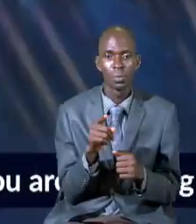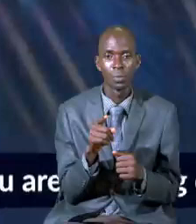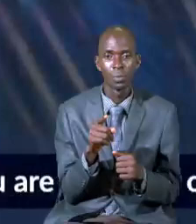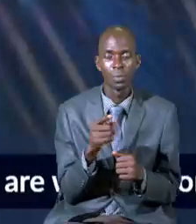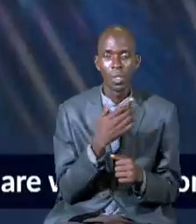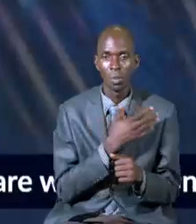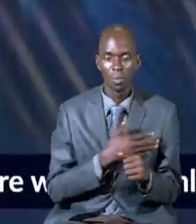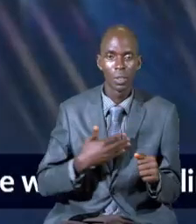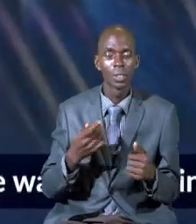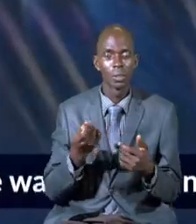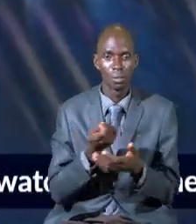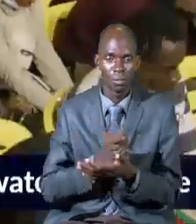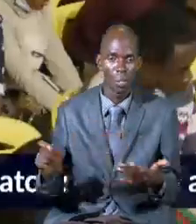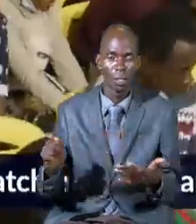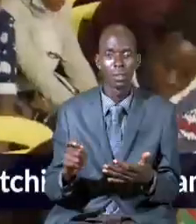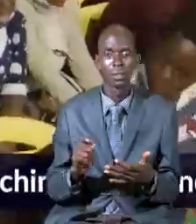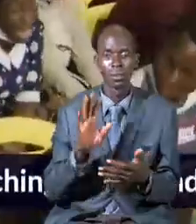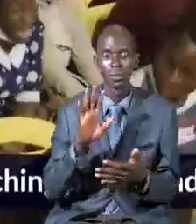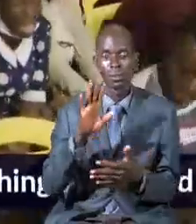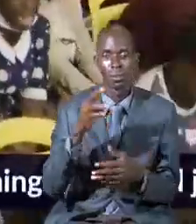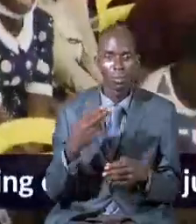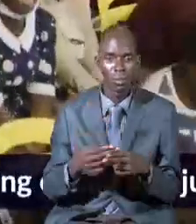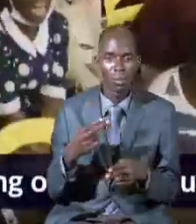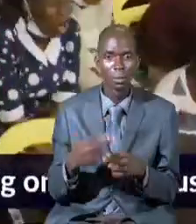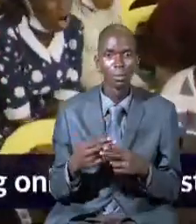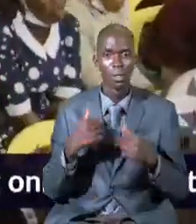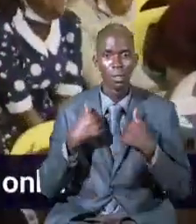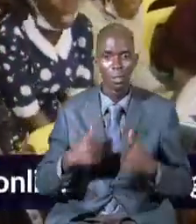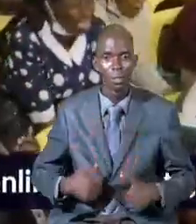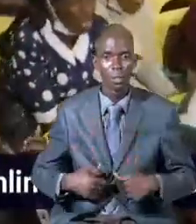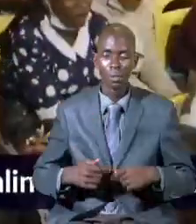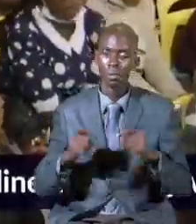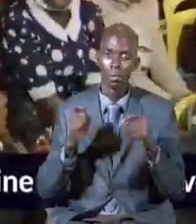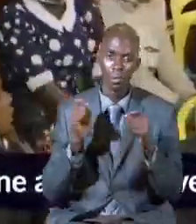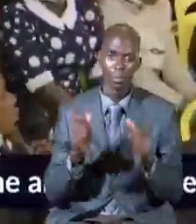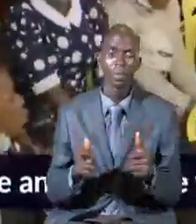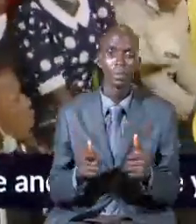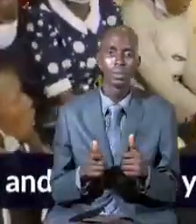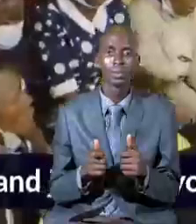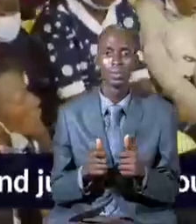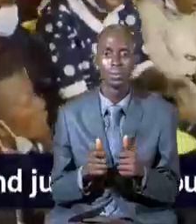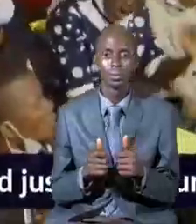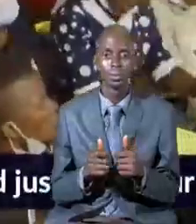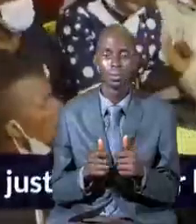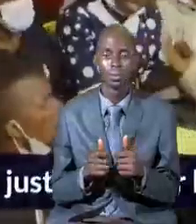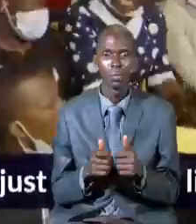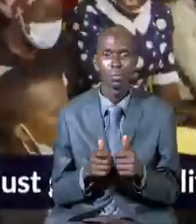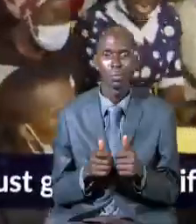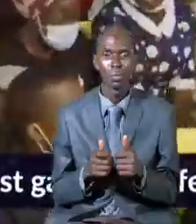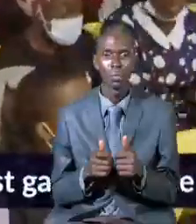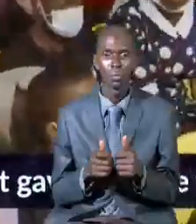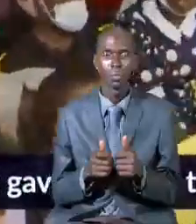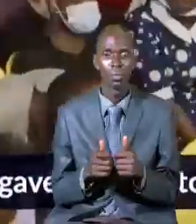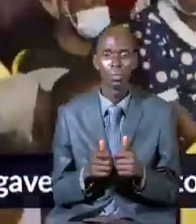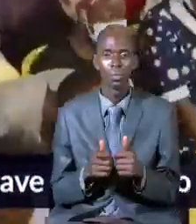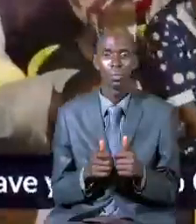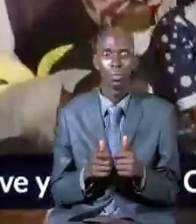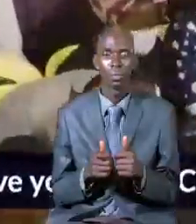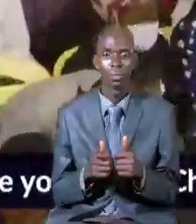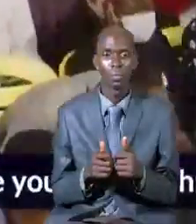fast. Counselors to my left, quick and fast. At the back,